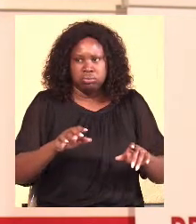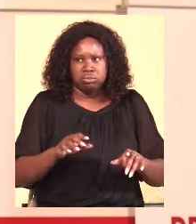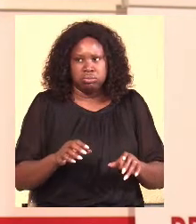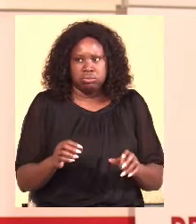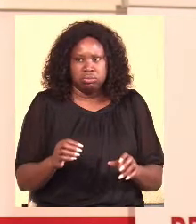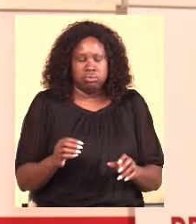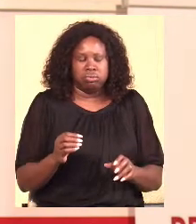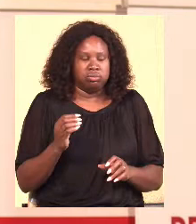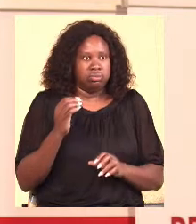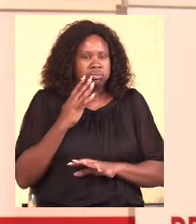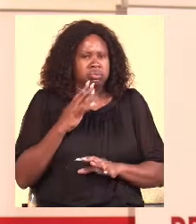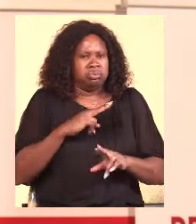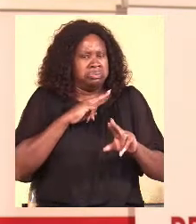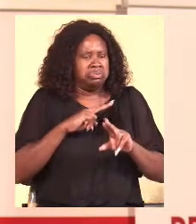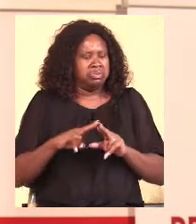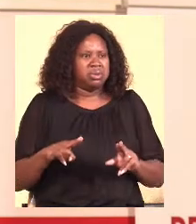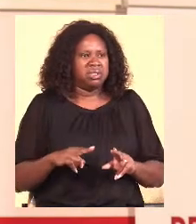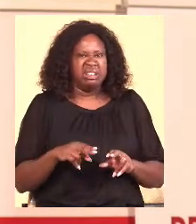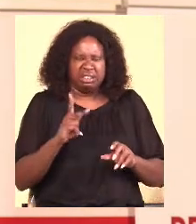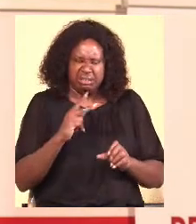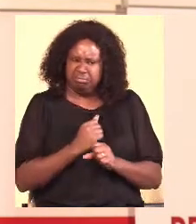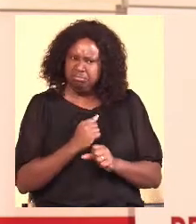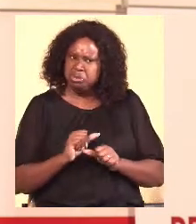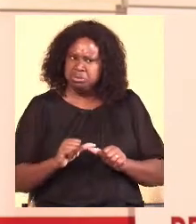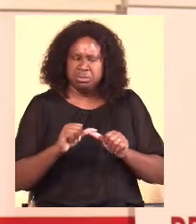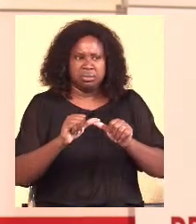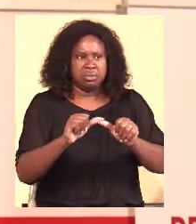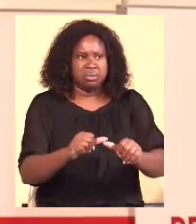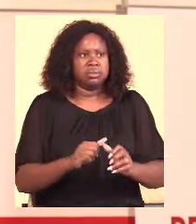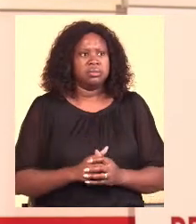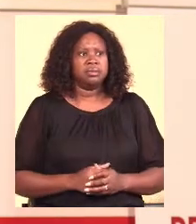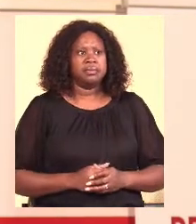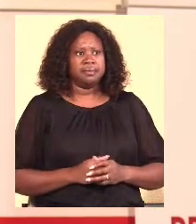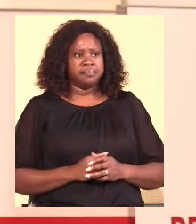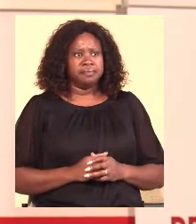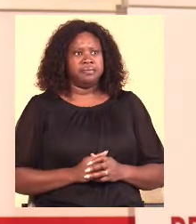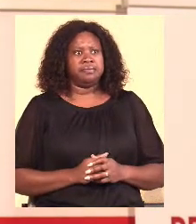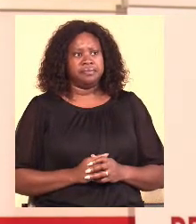unprecedented, and it still is. The resultant